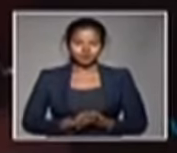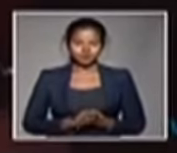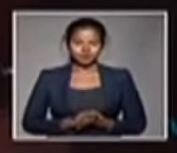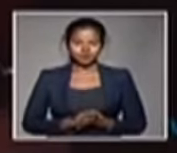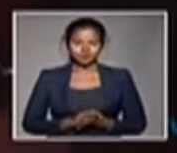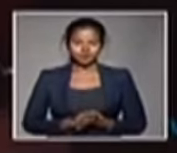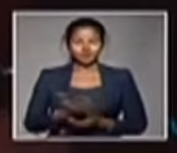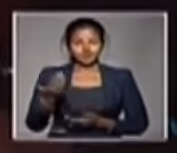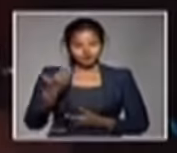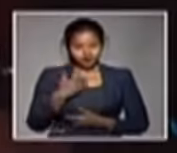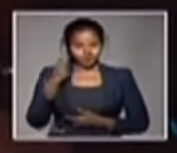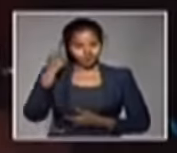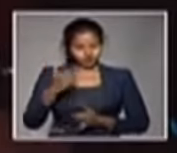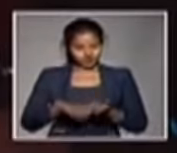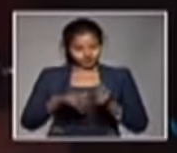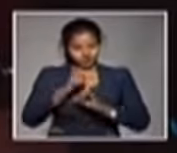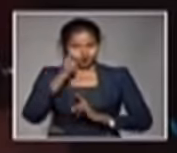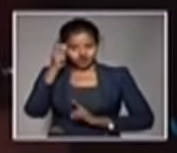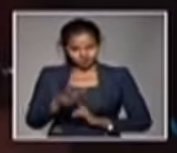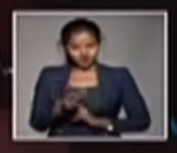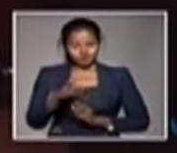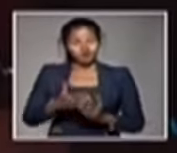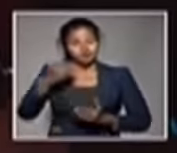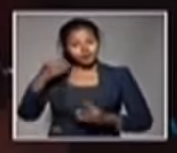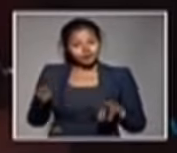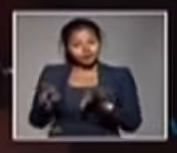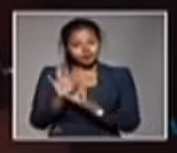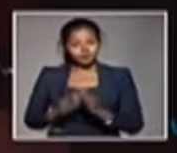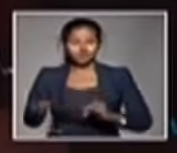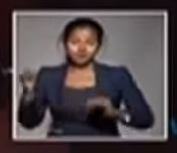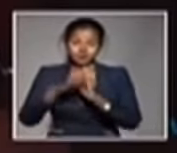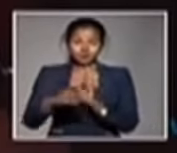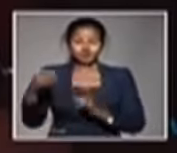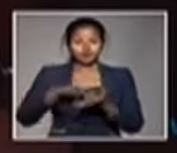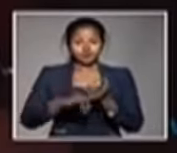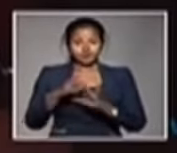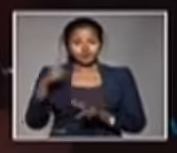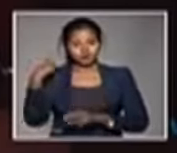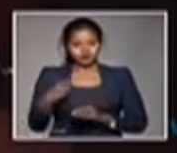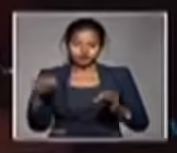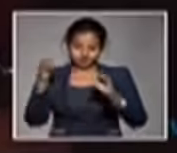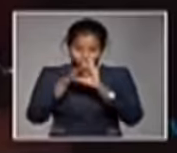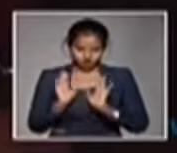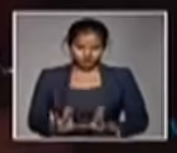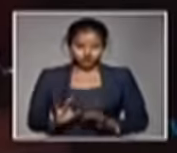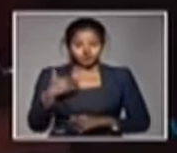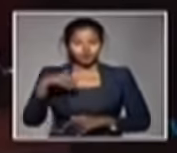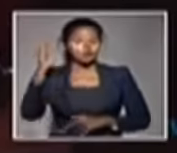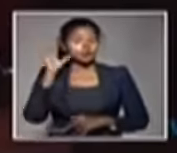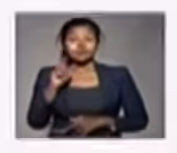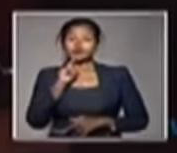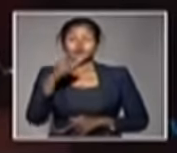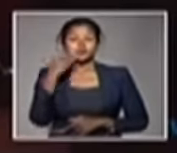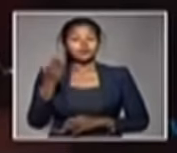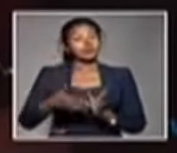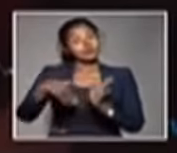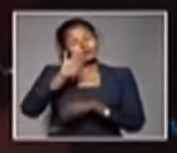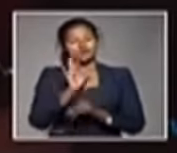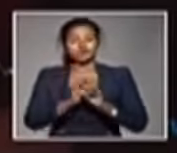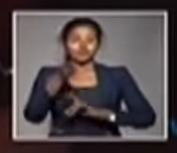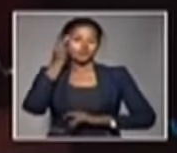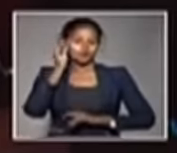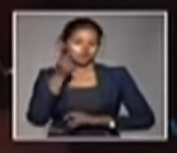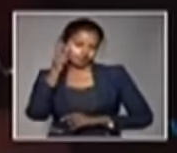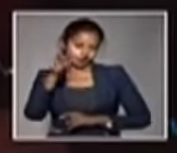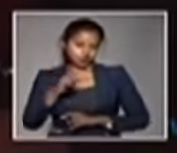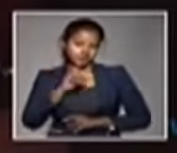was I, Sajid Premadasa, who backed the moves to appoint Shavendra Silva as army commander. You can ask that from the former president Maithripala